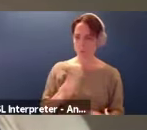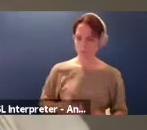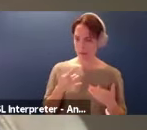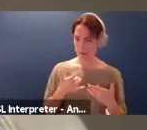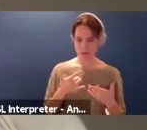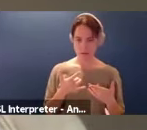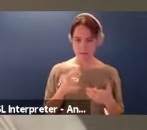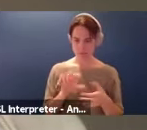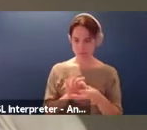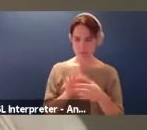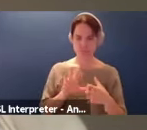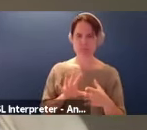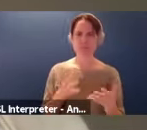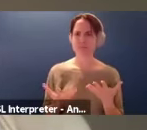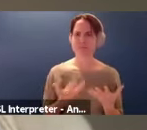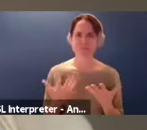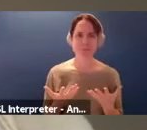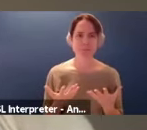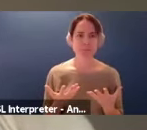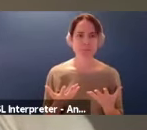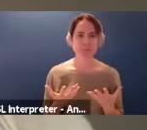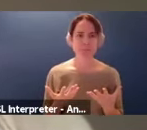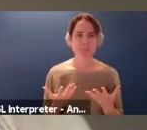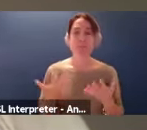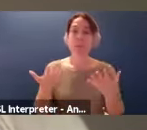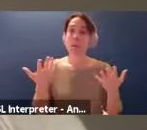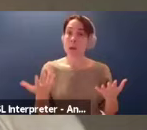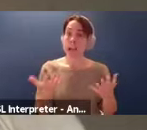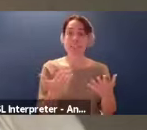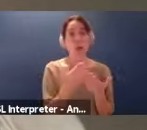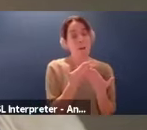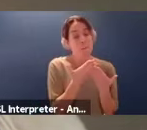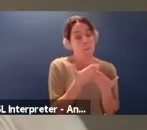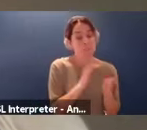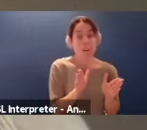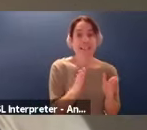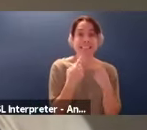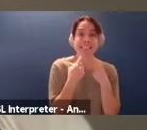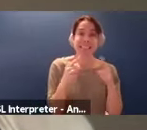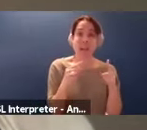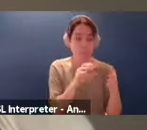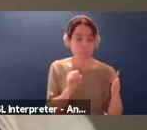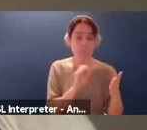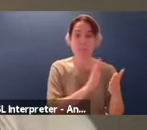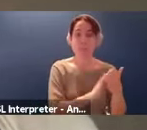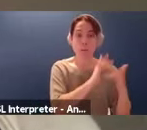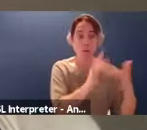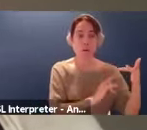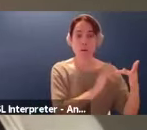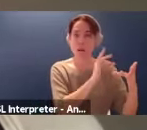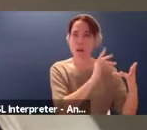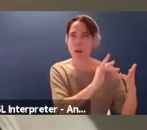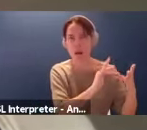um putting it up on on as a public statement um i yeah